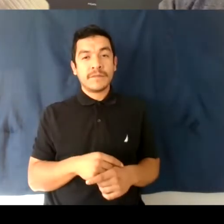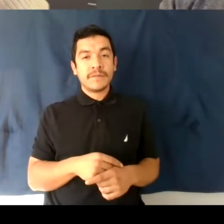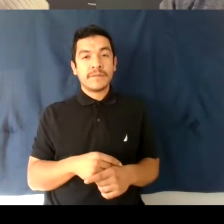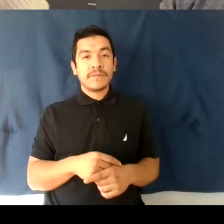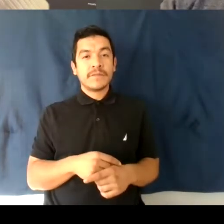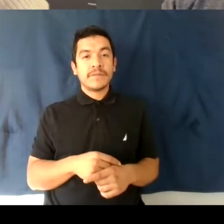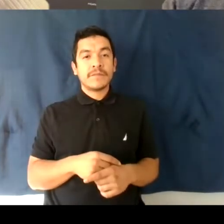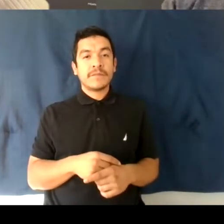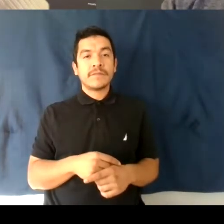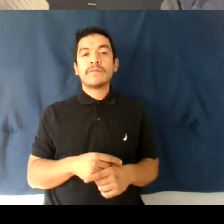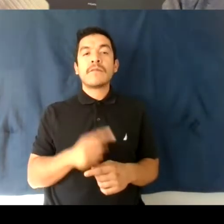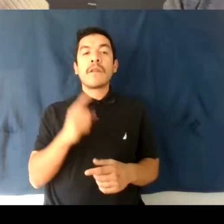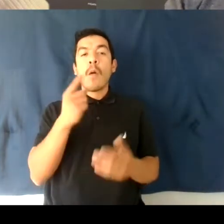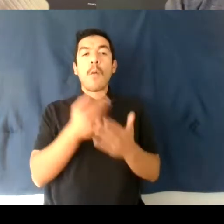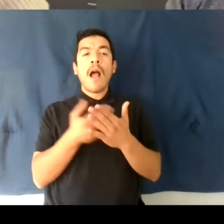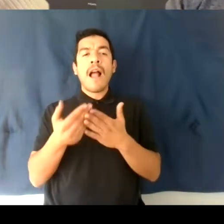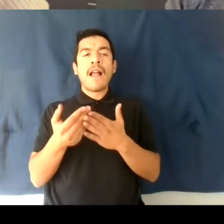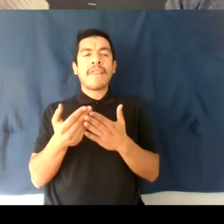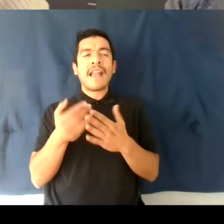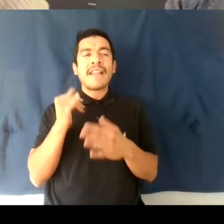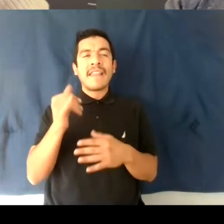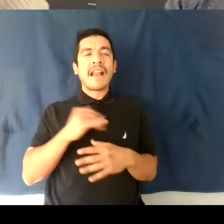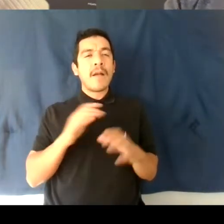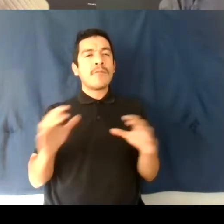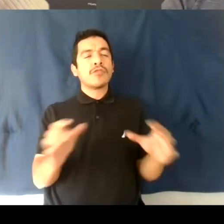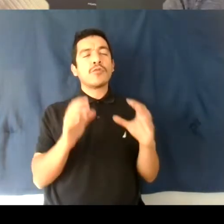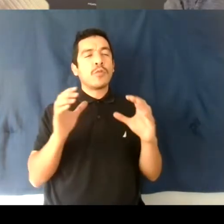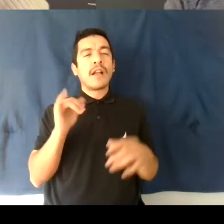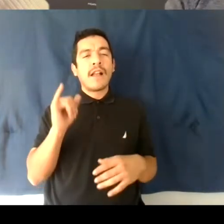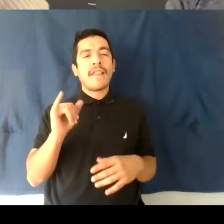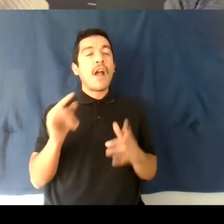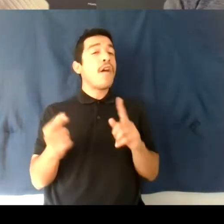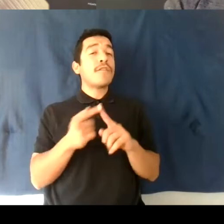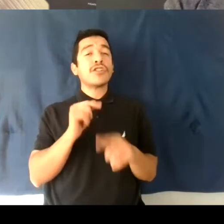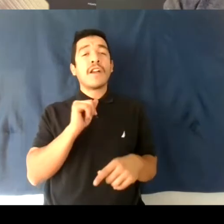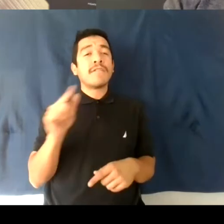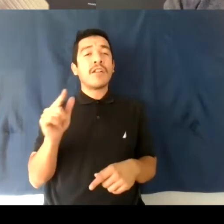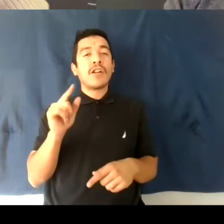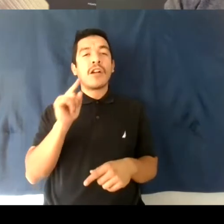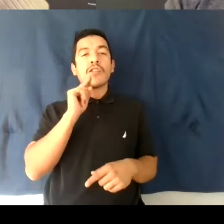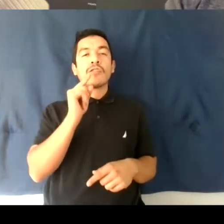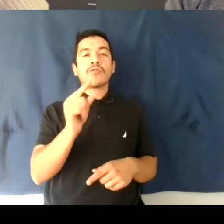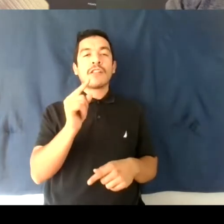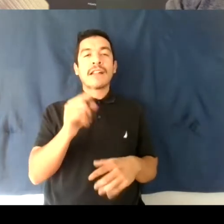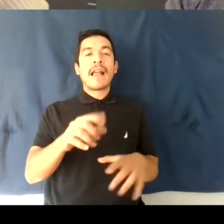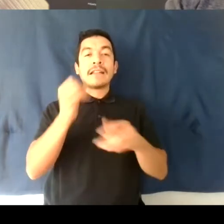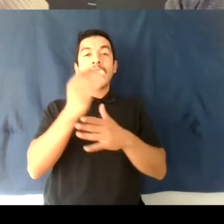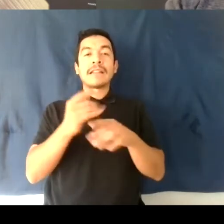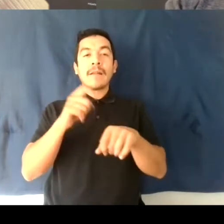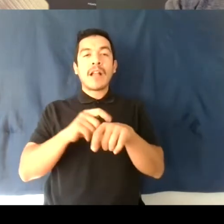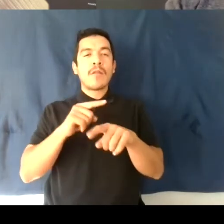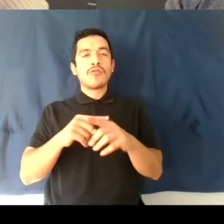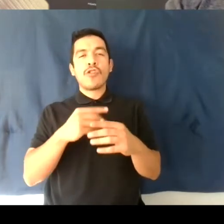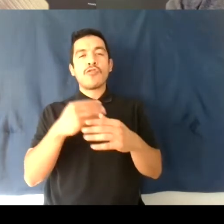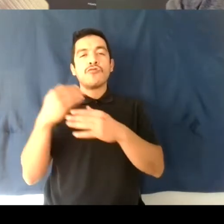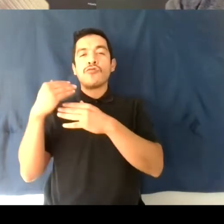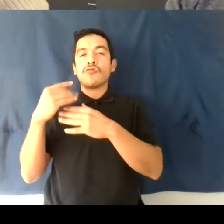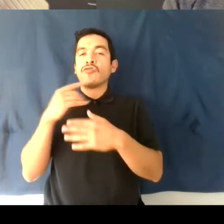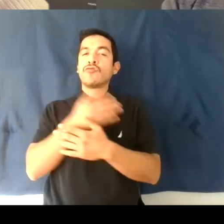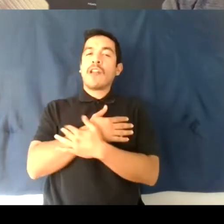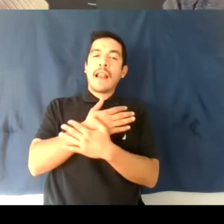So one thing that I'm doing is, first of all, just taking some time to just relax, shut off,